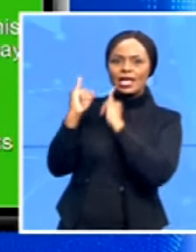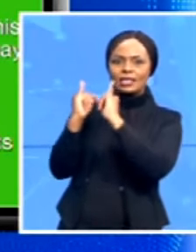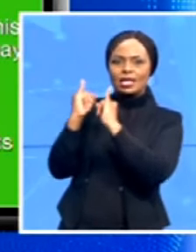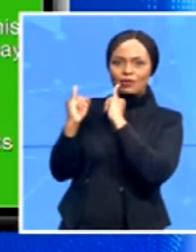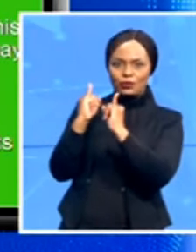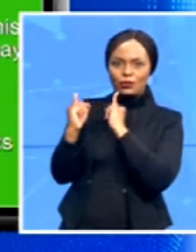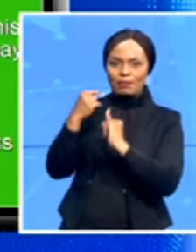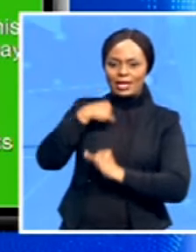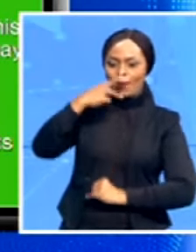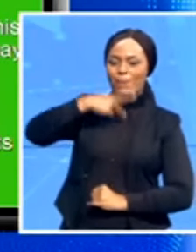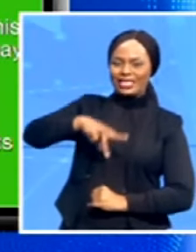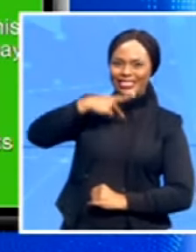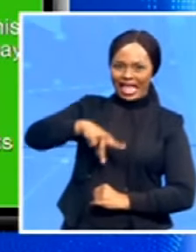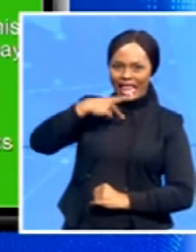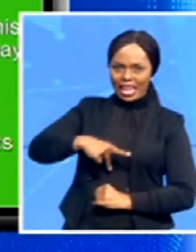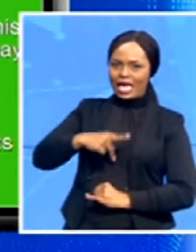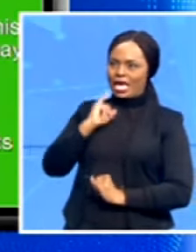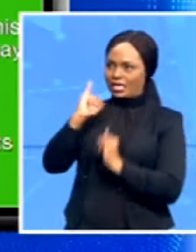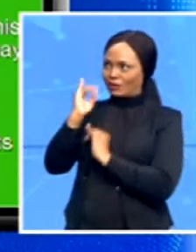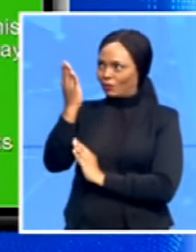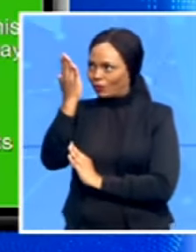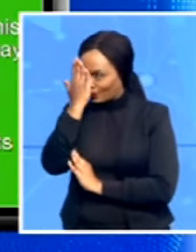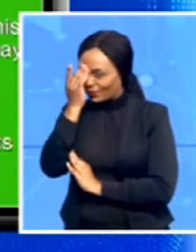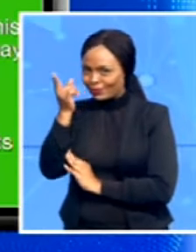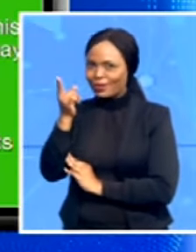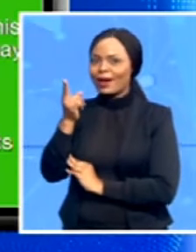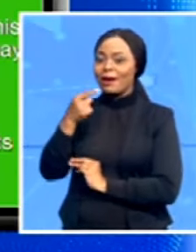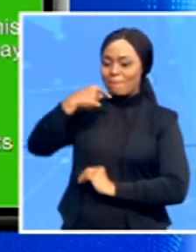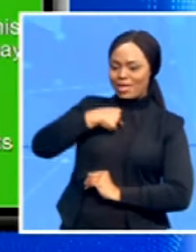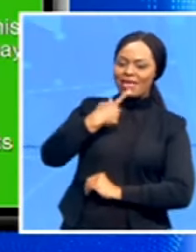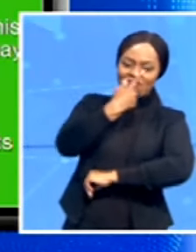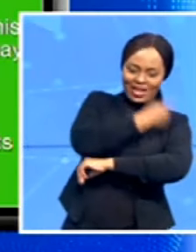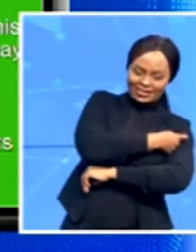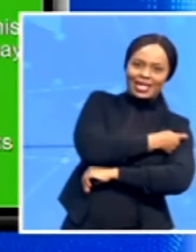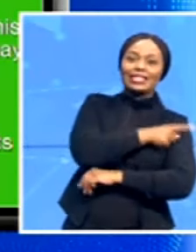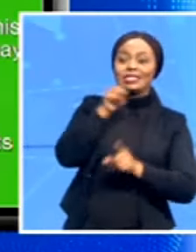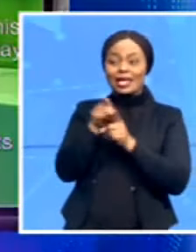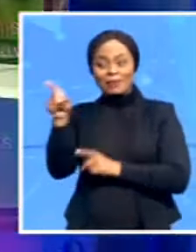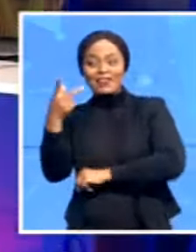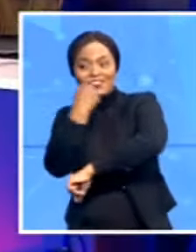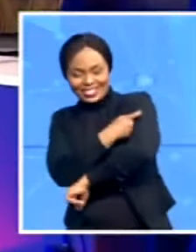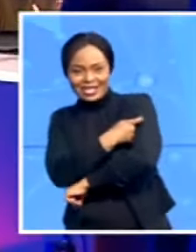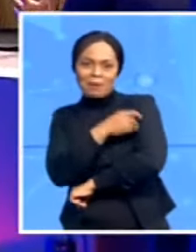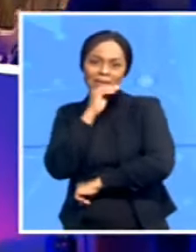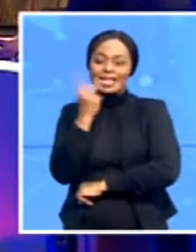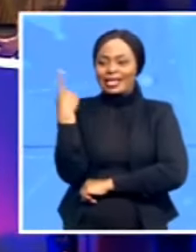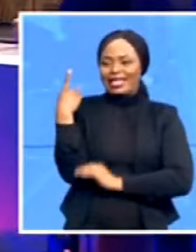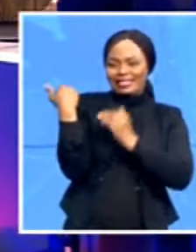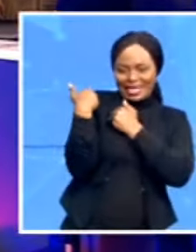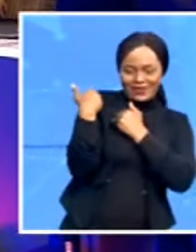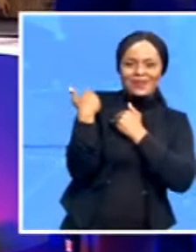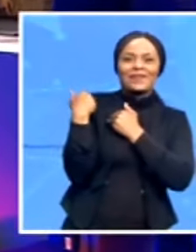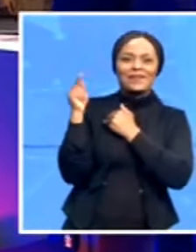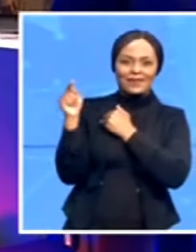are vaccinated, so we are pretty safe, but this is one of the components about local government elections, isn't it? This time